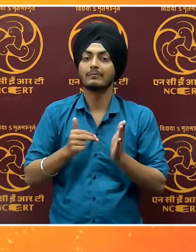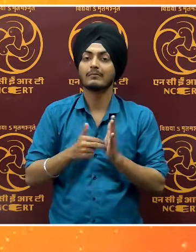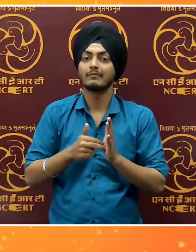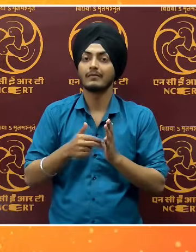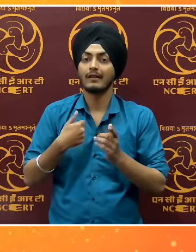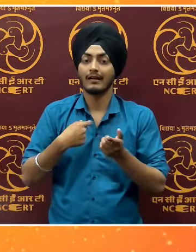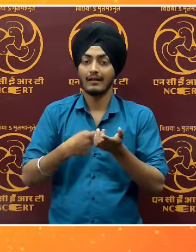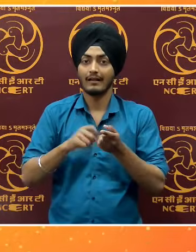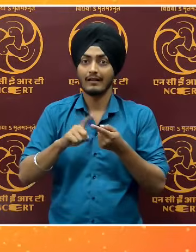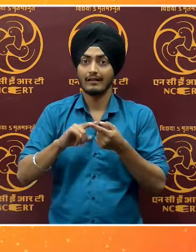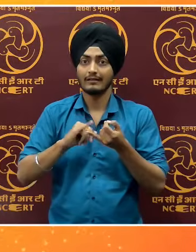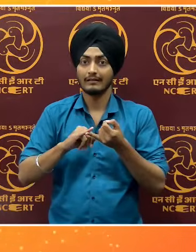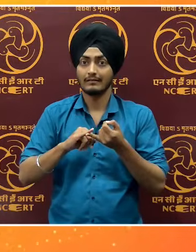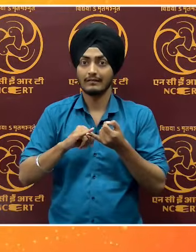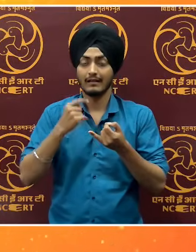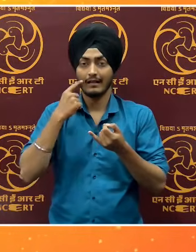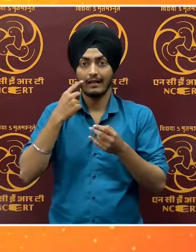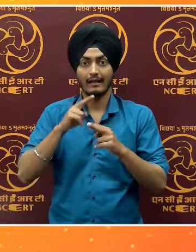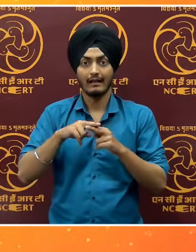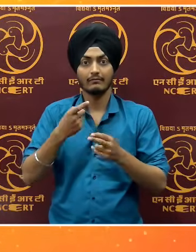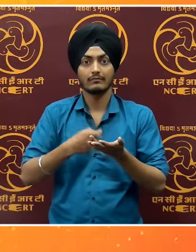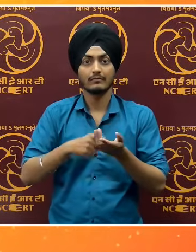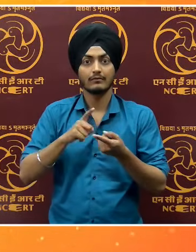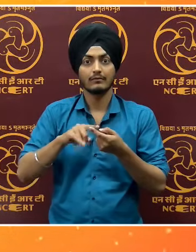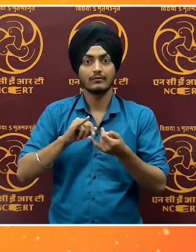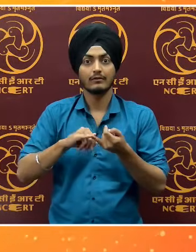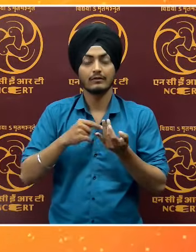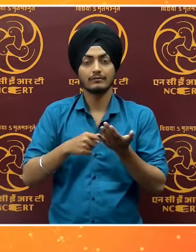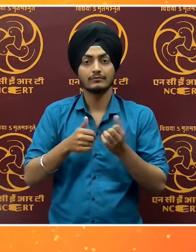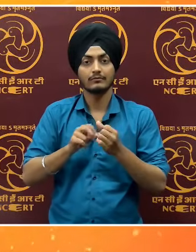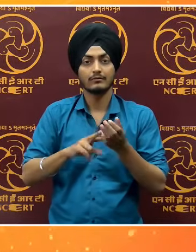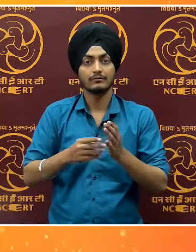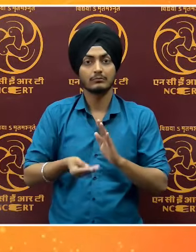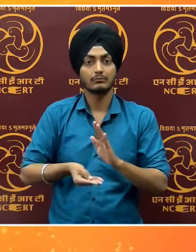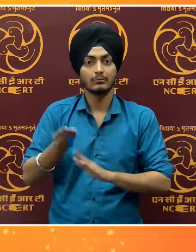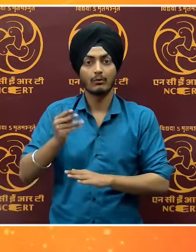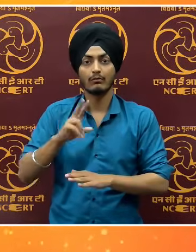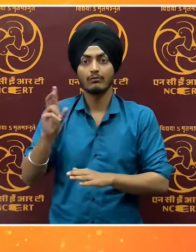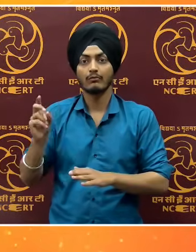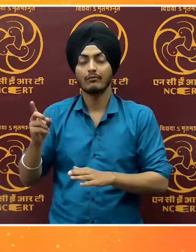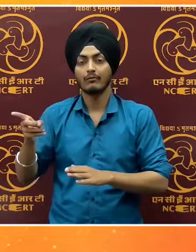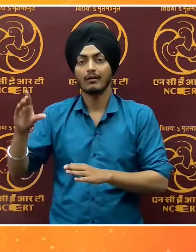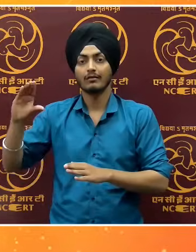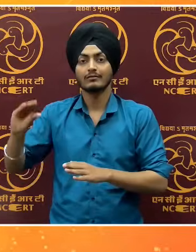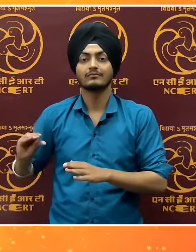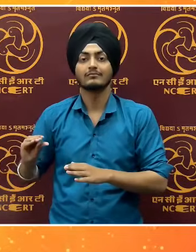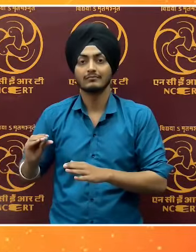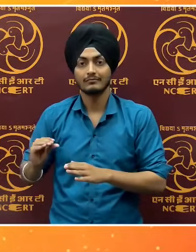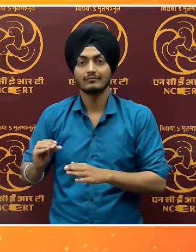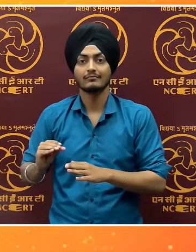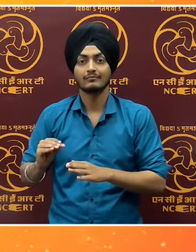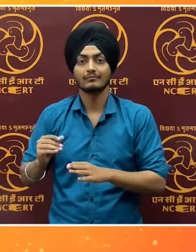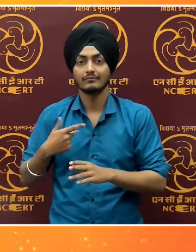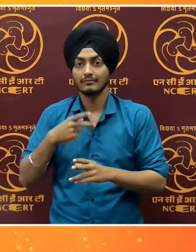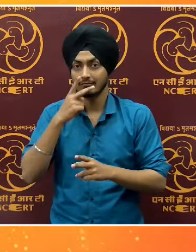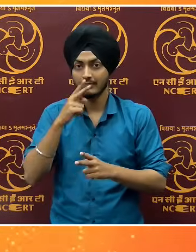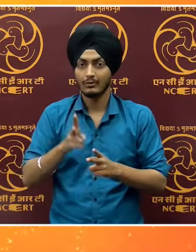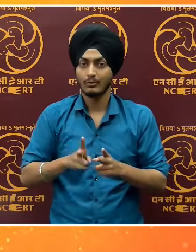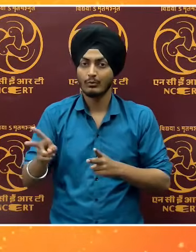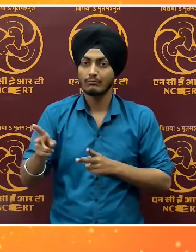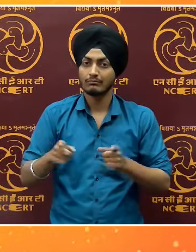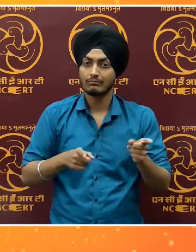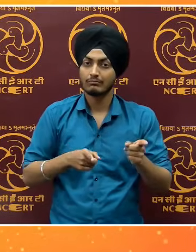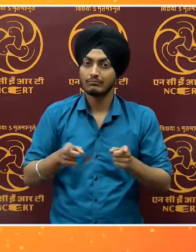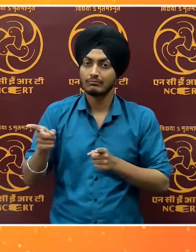more. More resistance means it has high resistivity. So in the two cases, iron